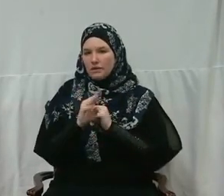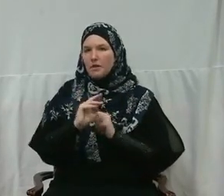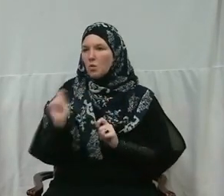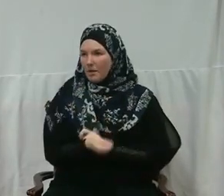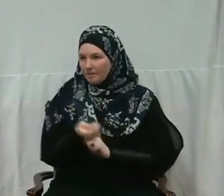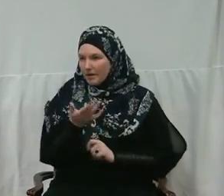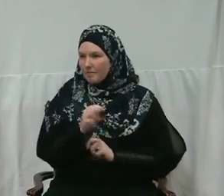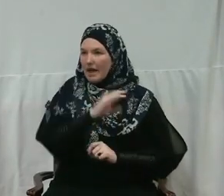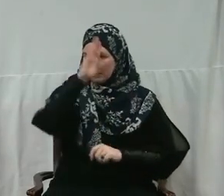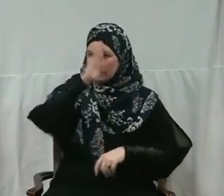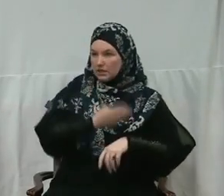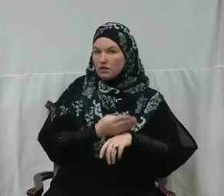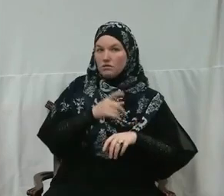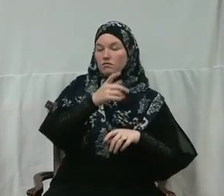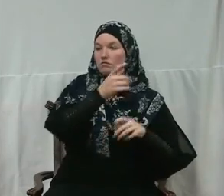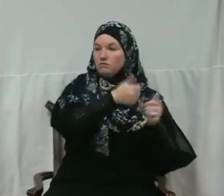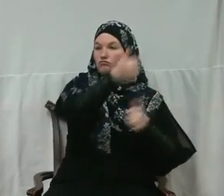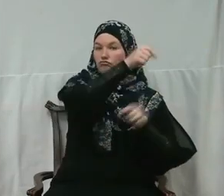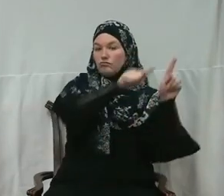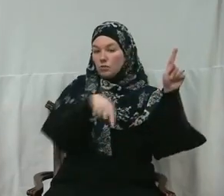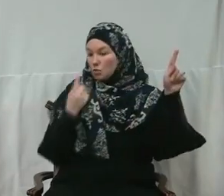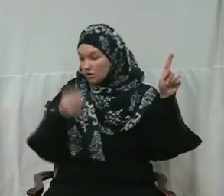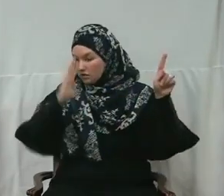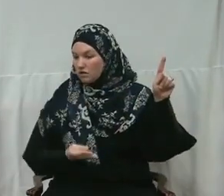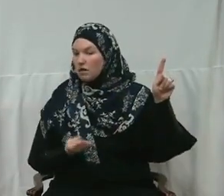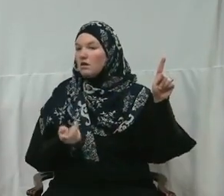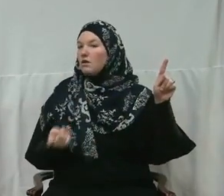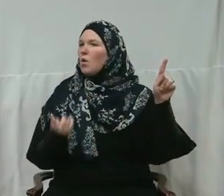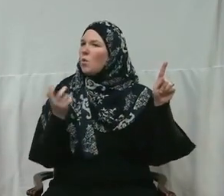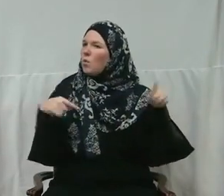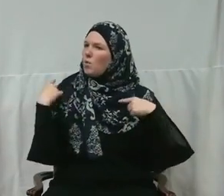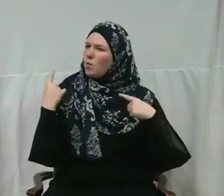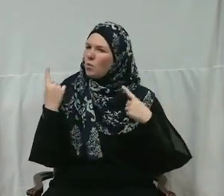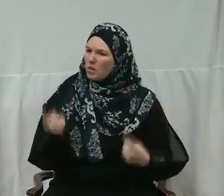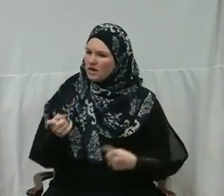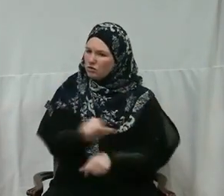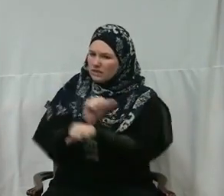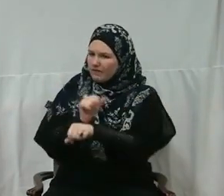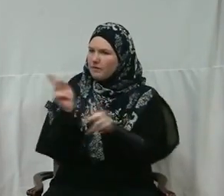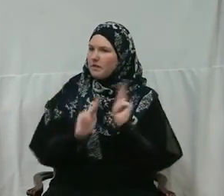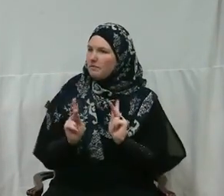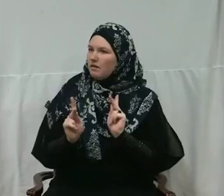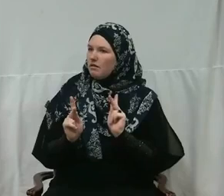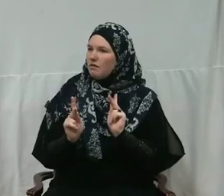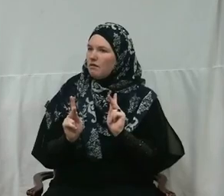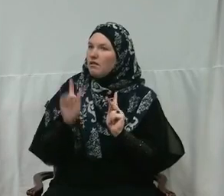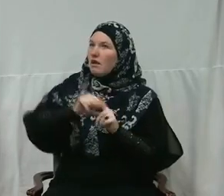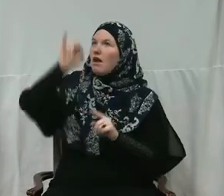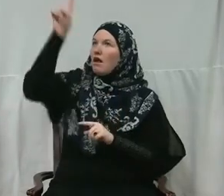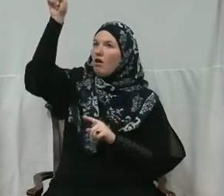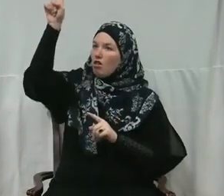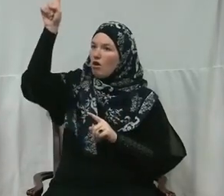him and his son, and he told him, when did you ever enslave people that Allah